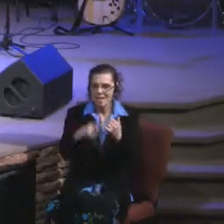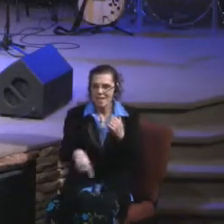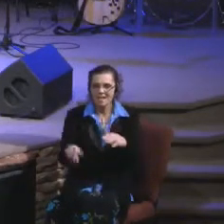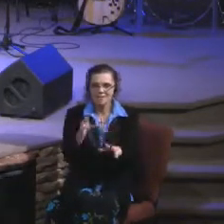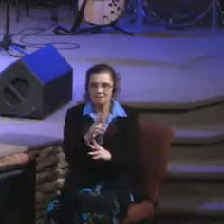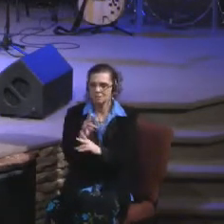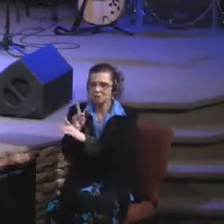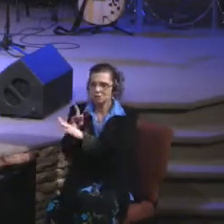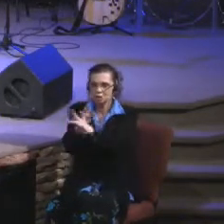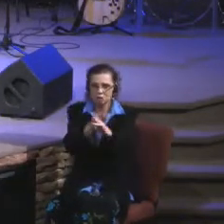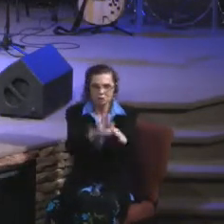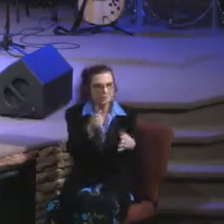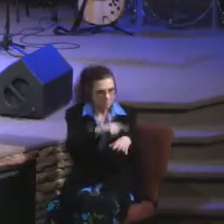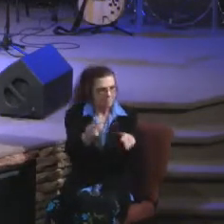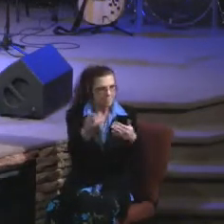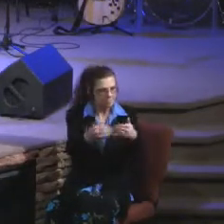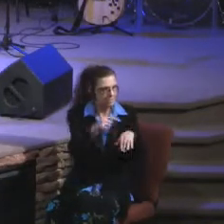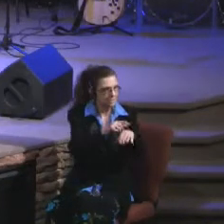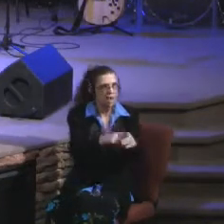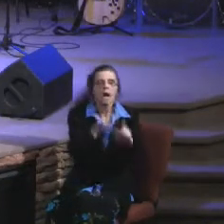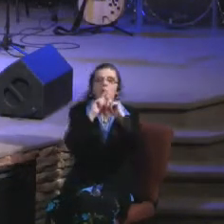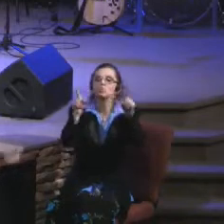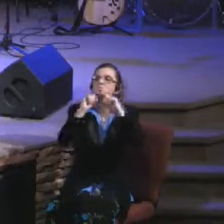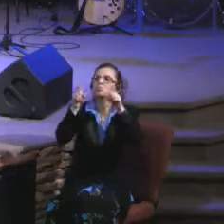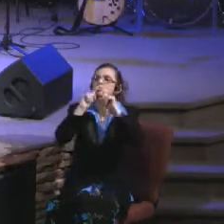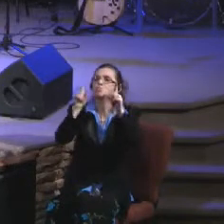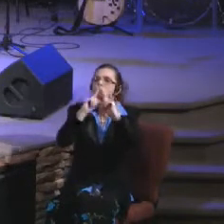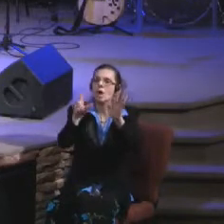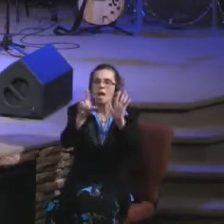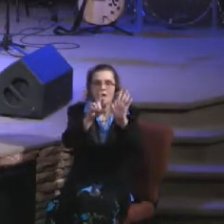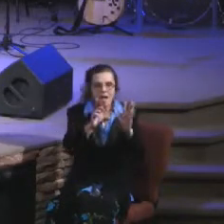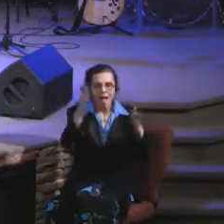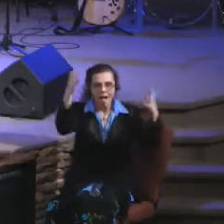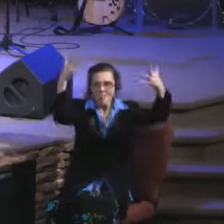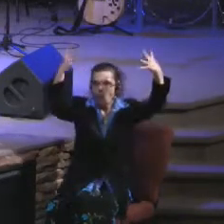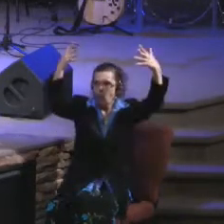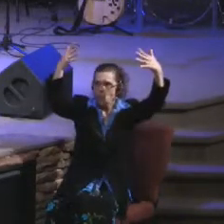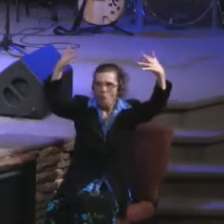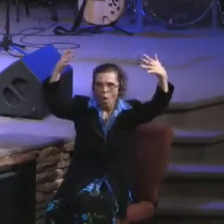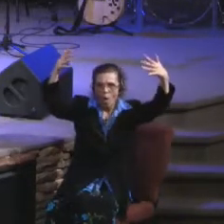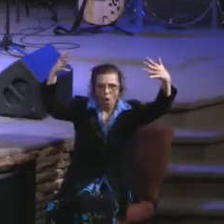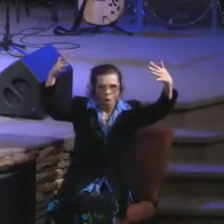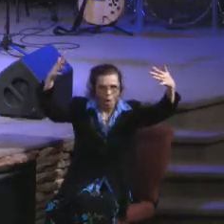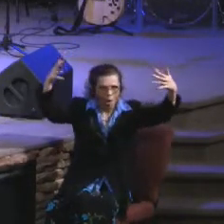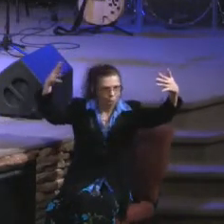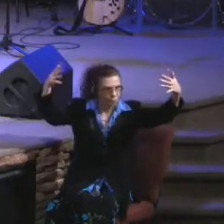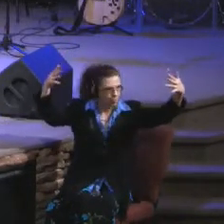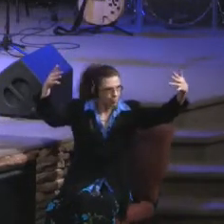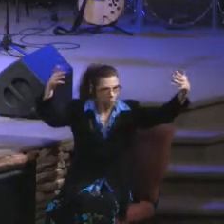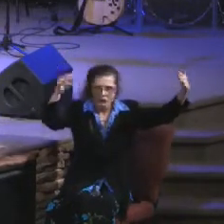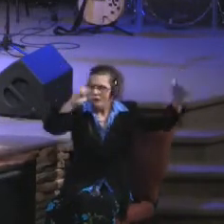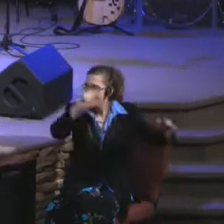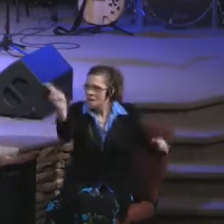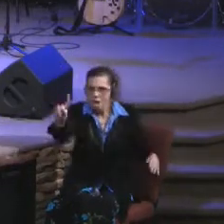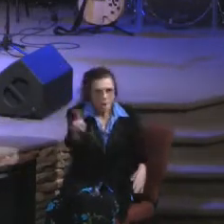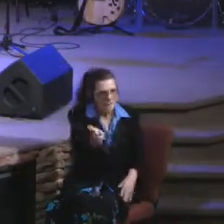and they were to give out a tremendous shout. And as they did that, the walls of Jericho, these impenetrable walls that nobody could